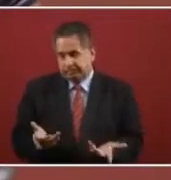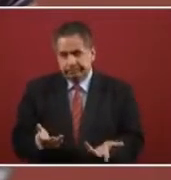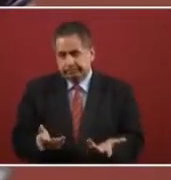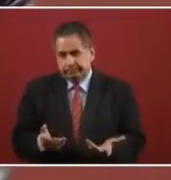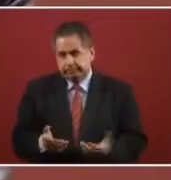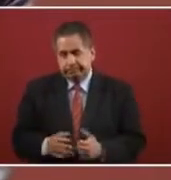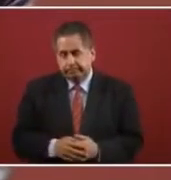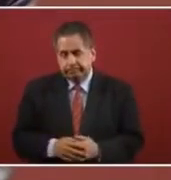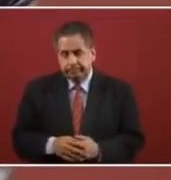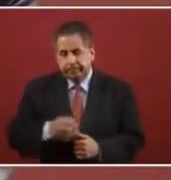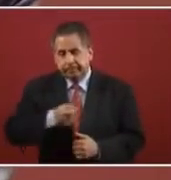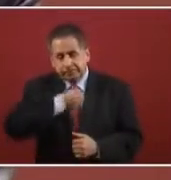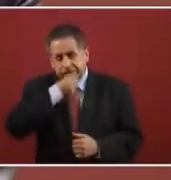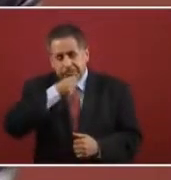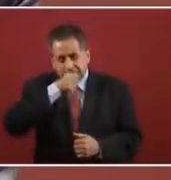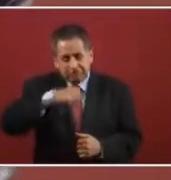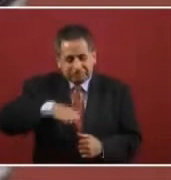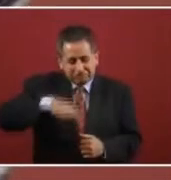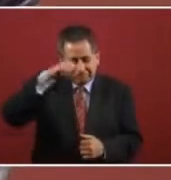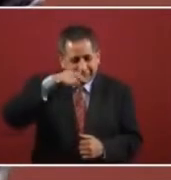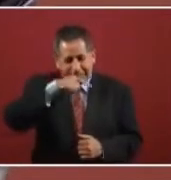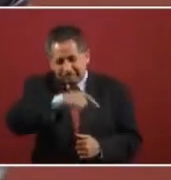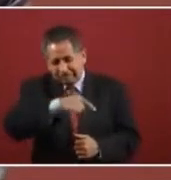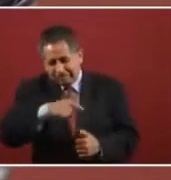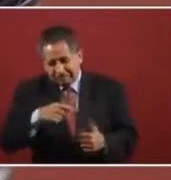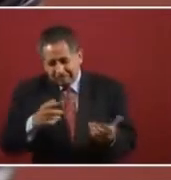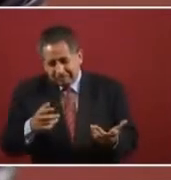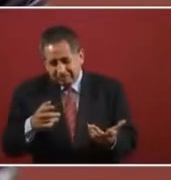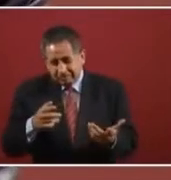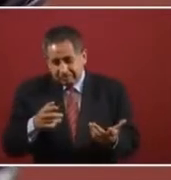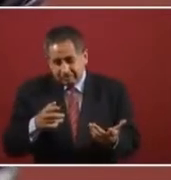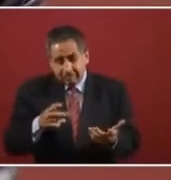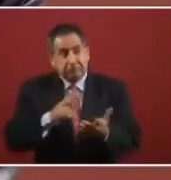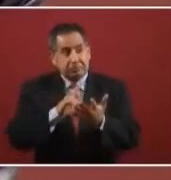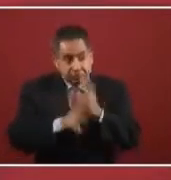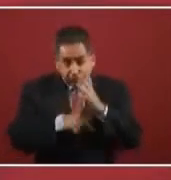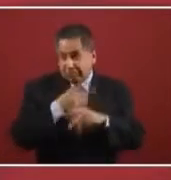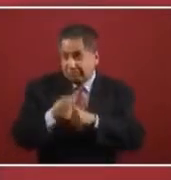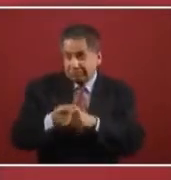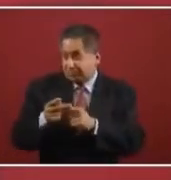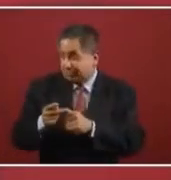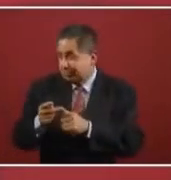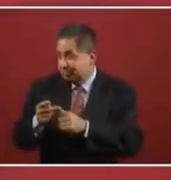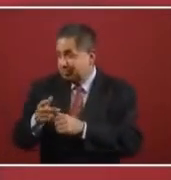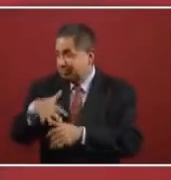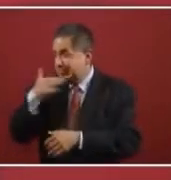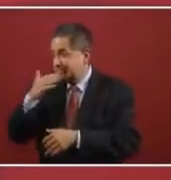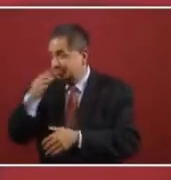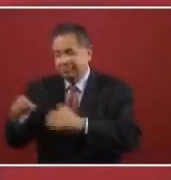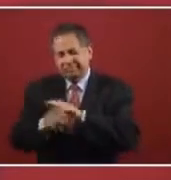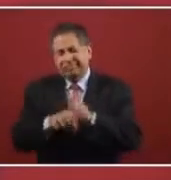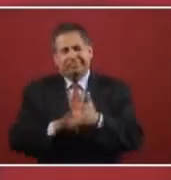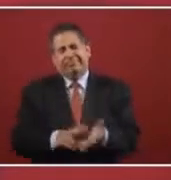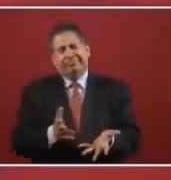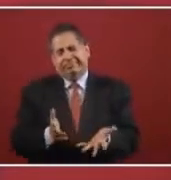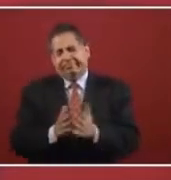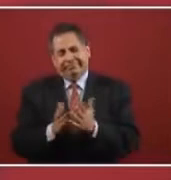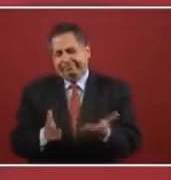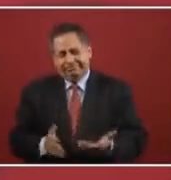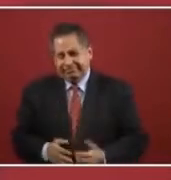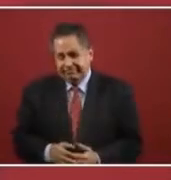So, of course, an old lady, would she be able to